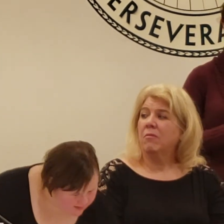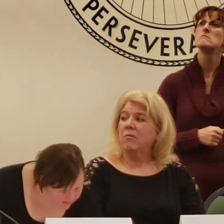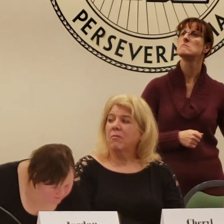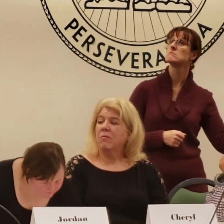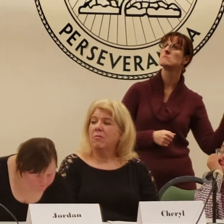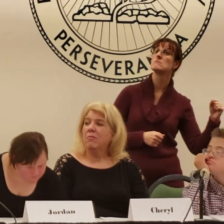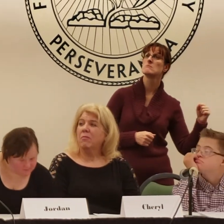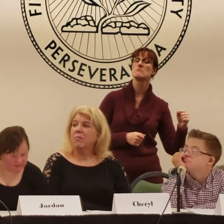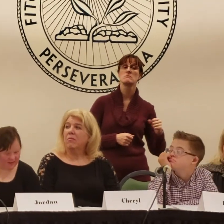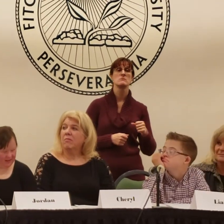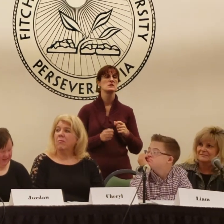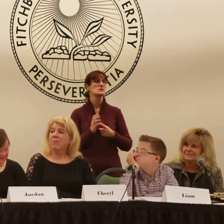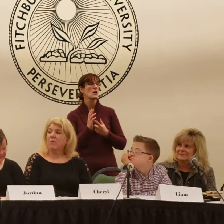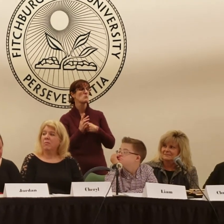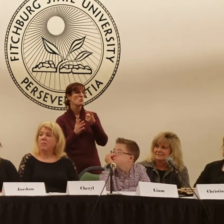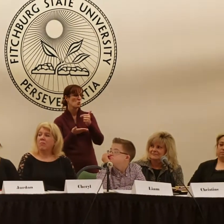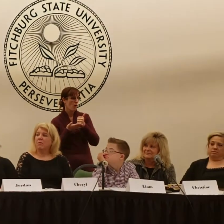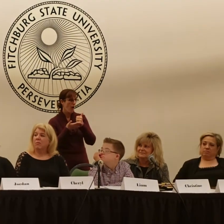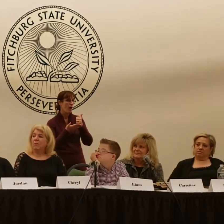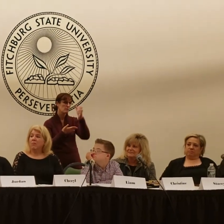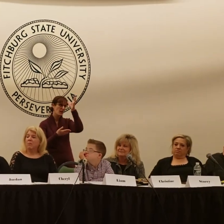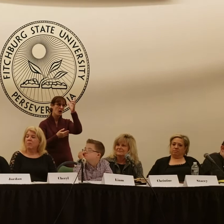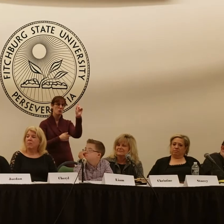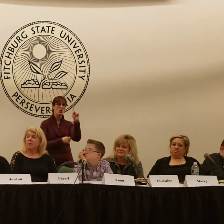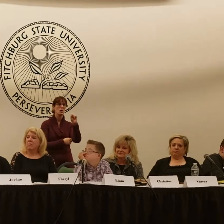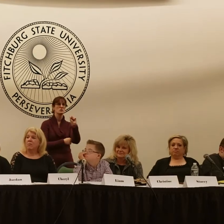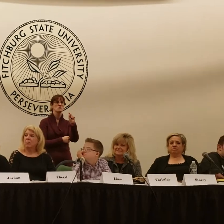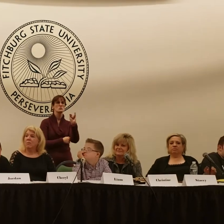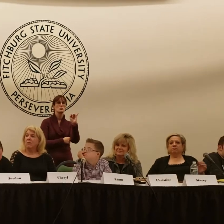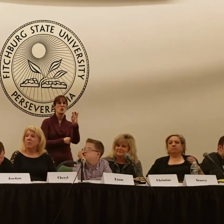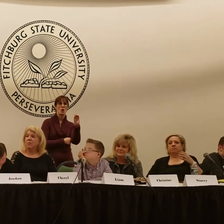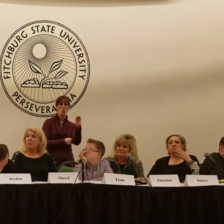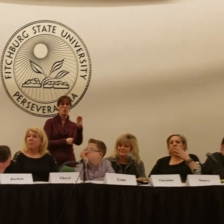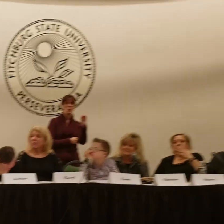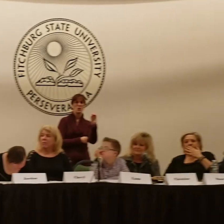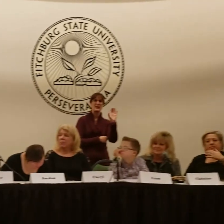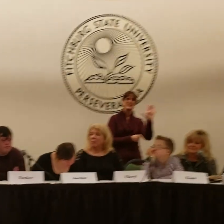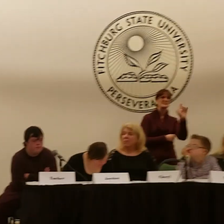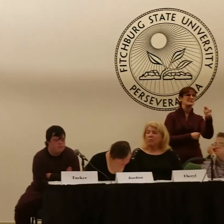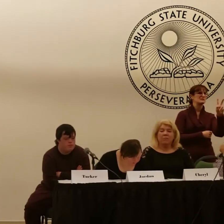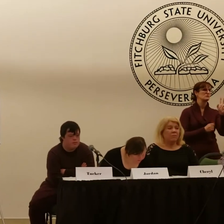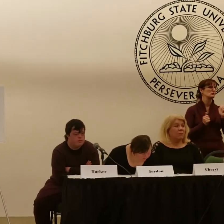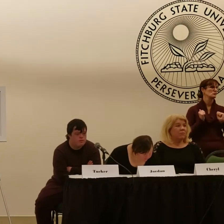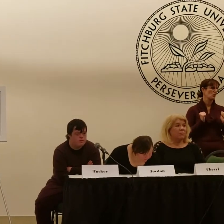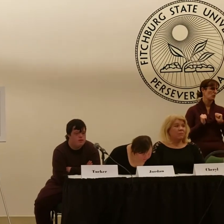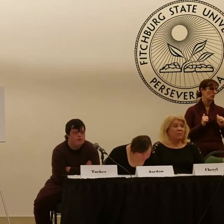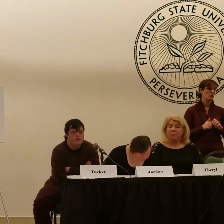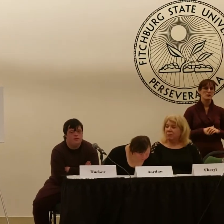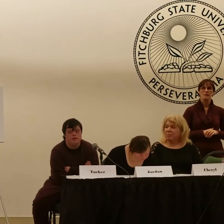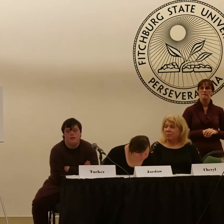then you also sometimes help dad at the studio with his TV show that he has.